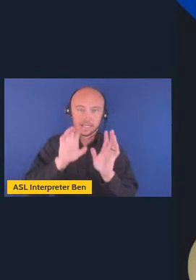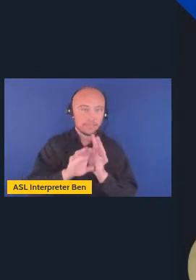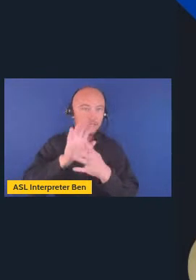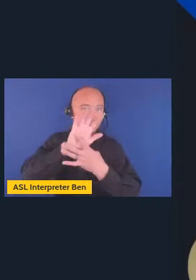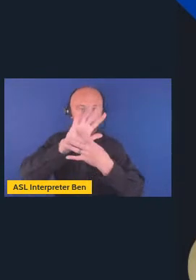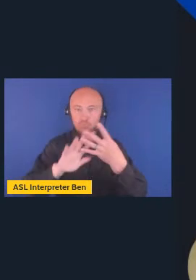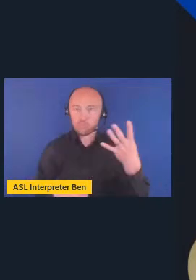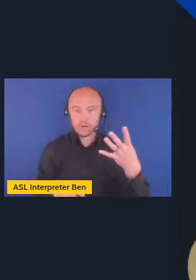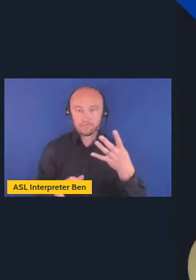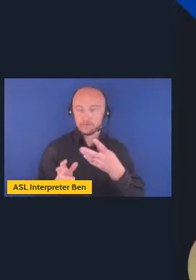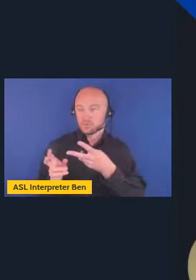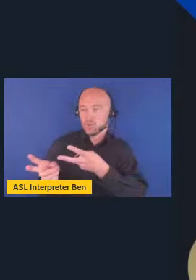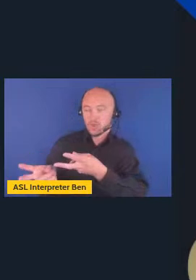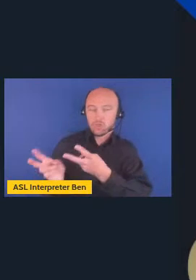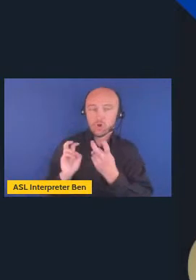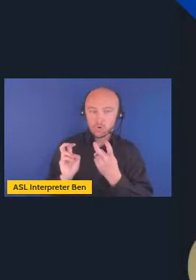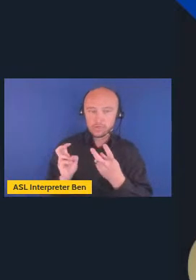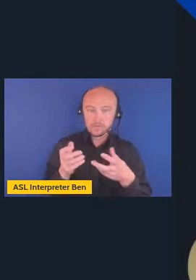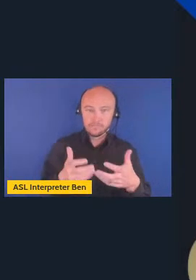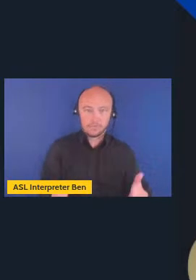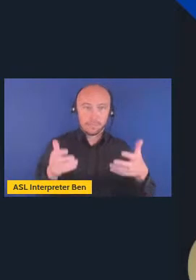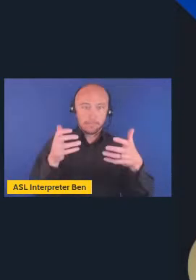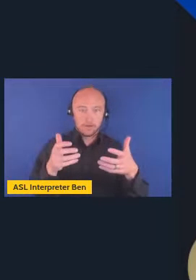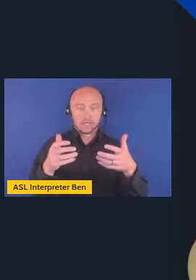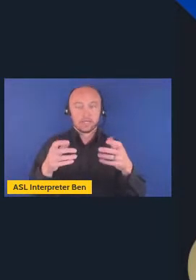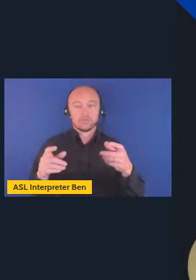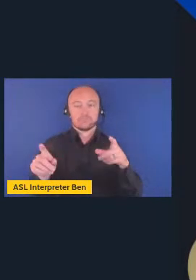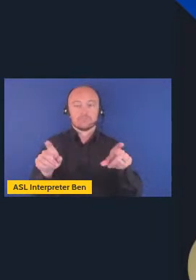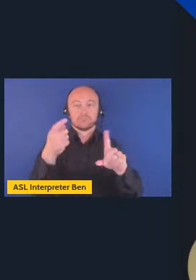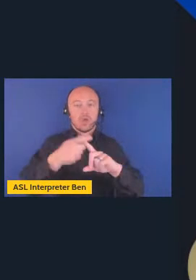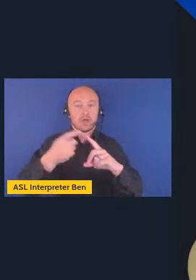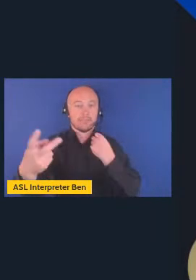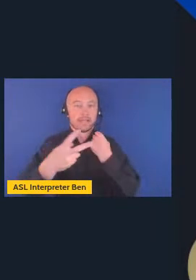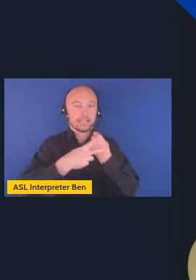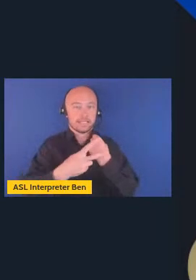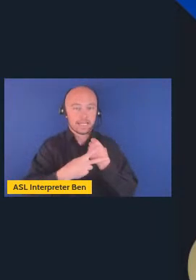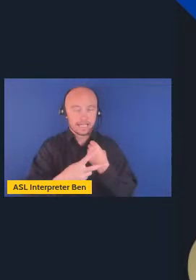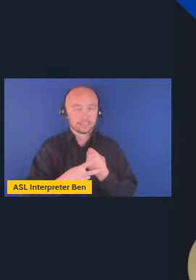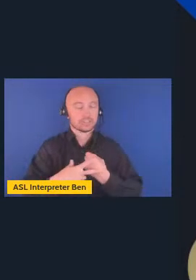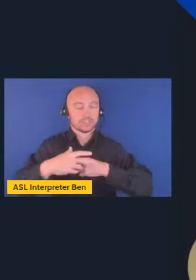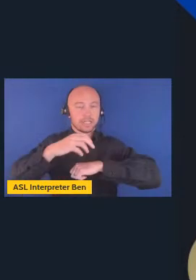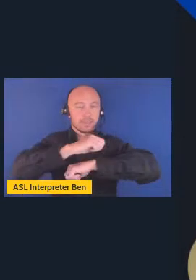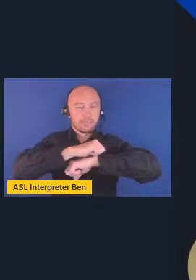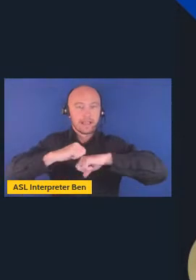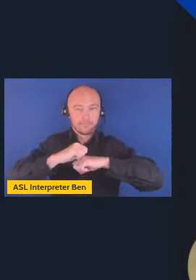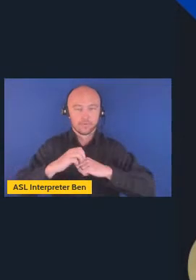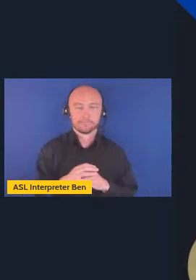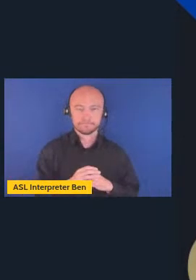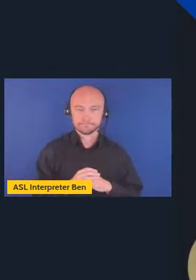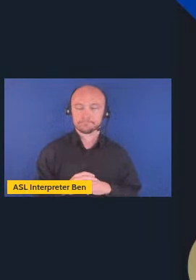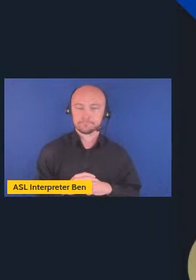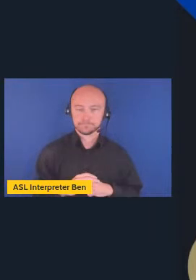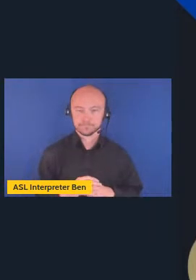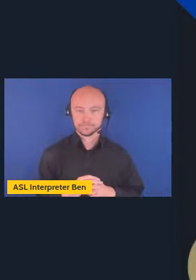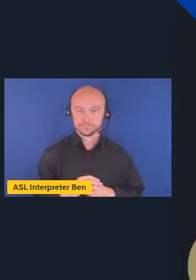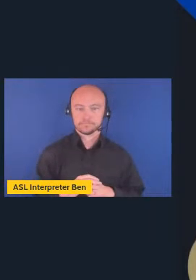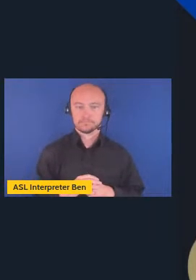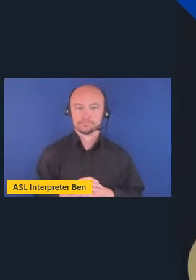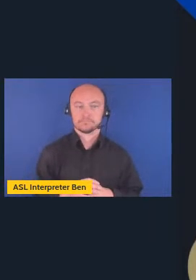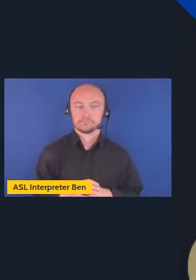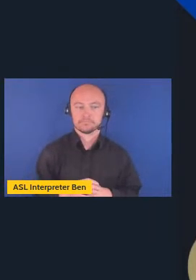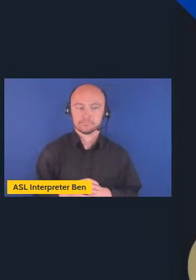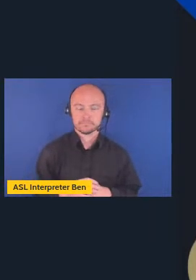loaded from the bucket gets cached via the CloudFront service. You can